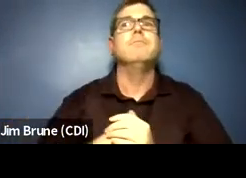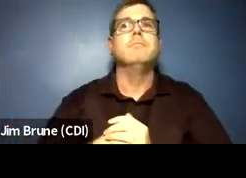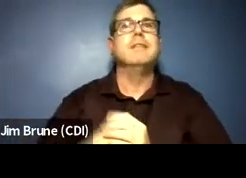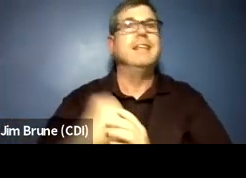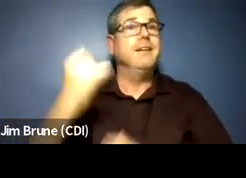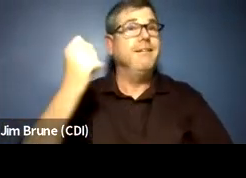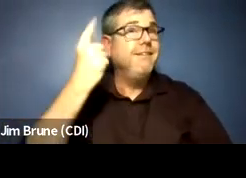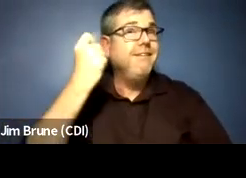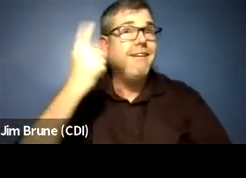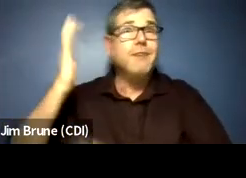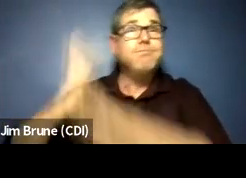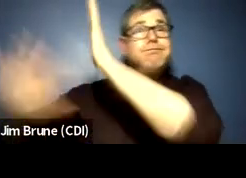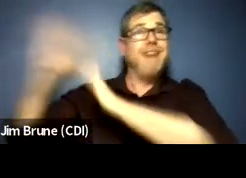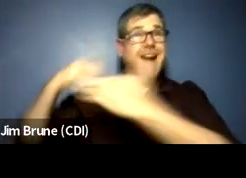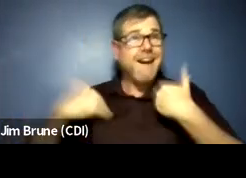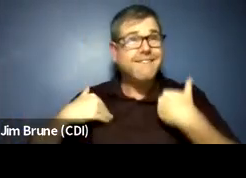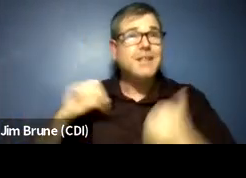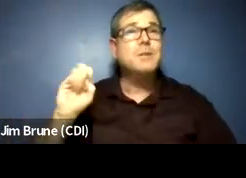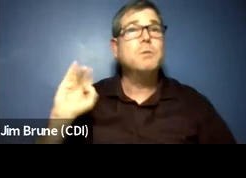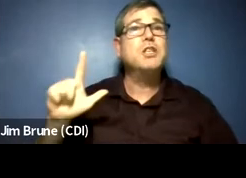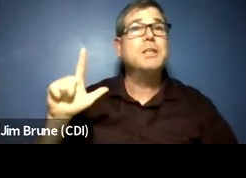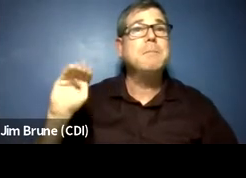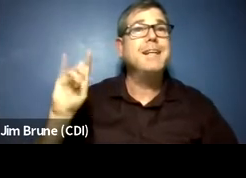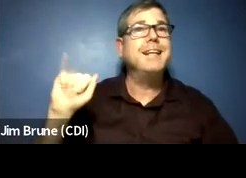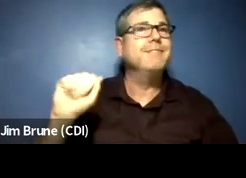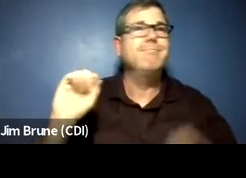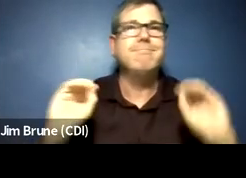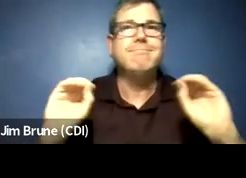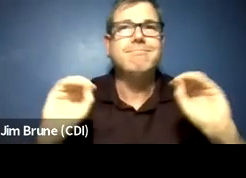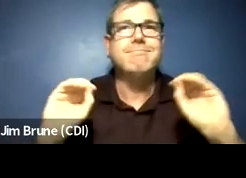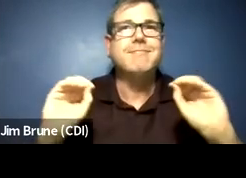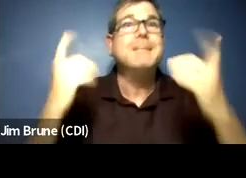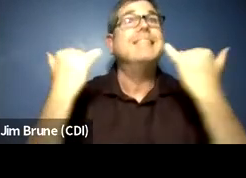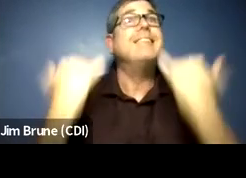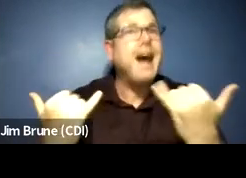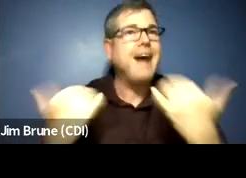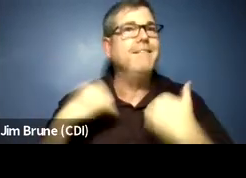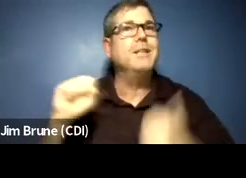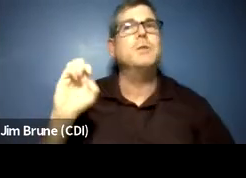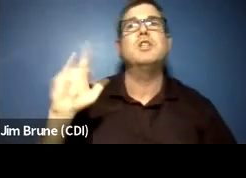really helpful in developing these vaccines. Okay, so